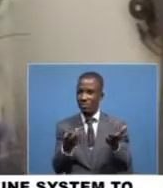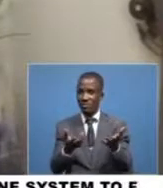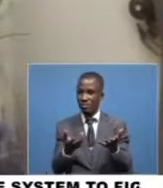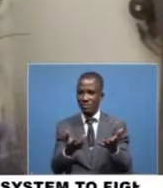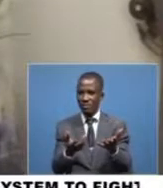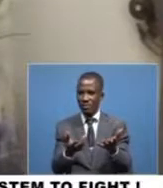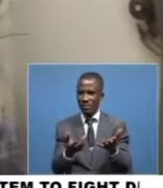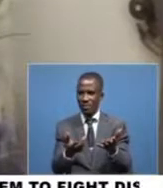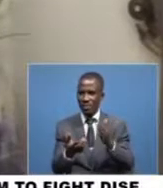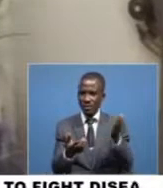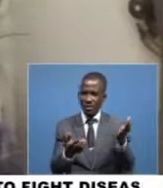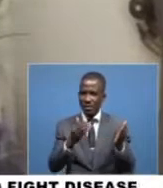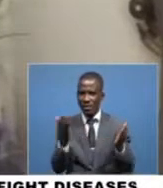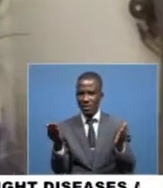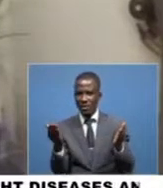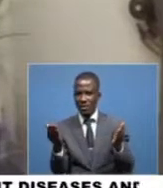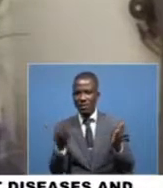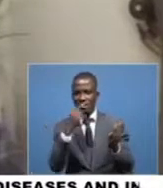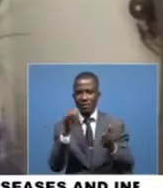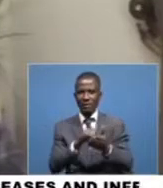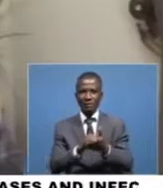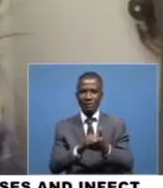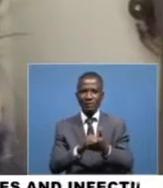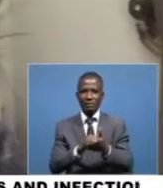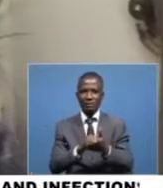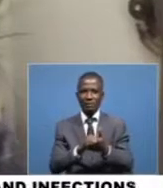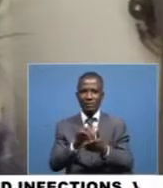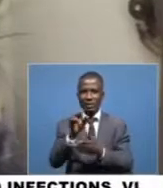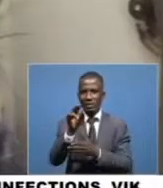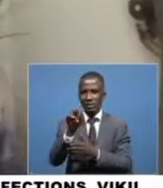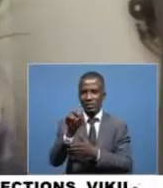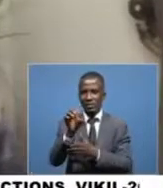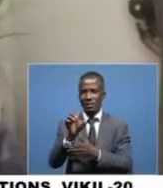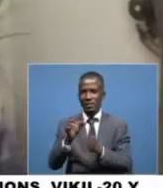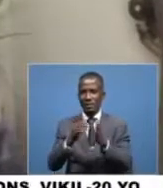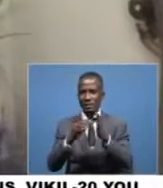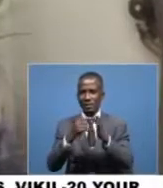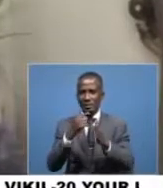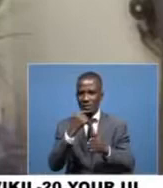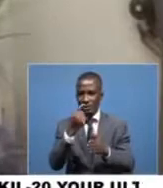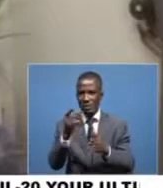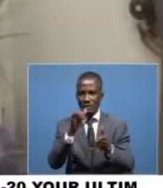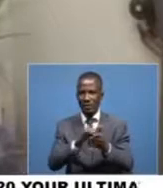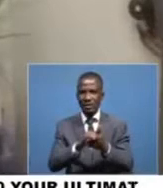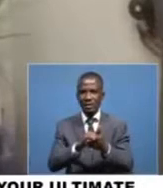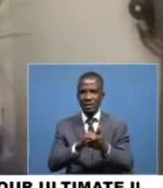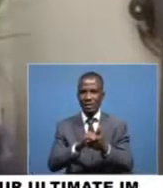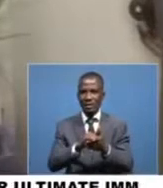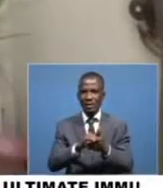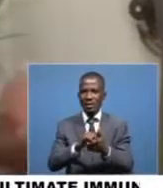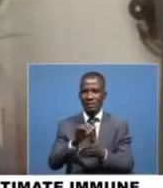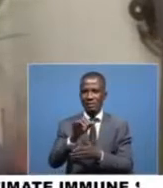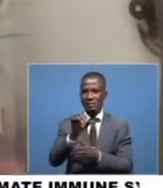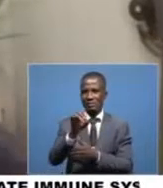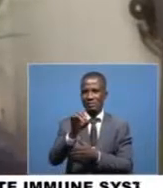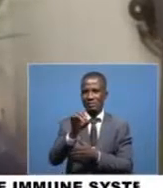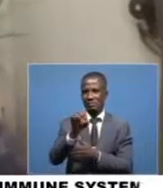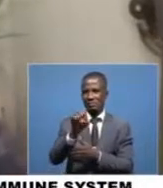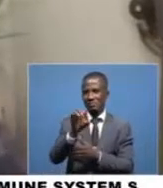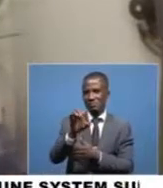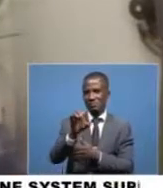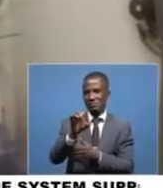sides. The petitioner was arguing strenuously that to the extent that the respondents had filed their witness statements